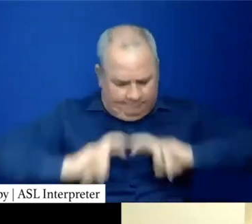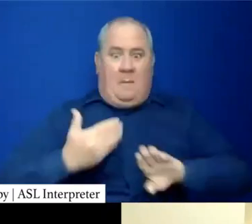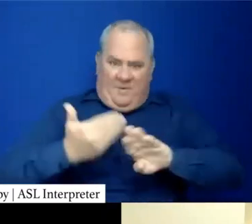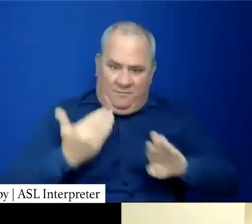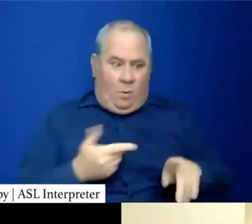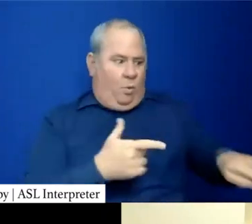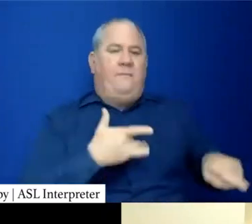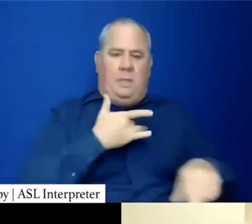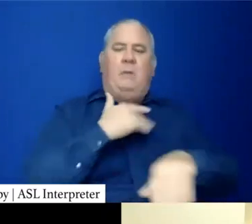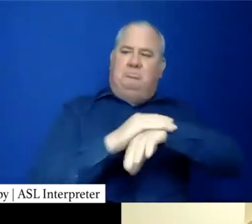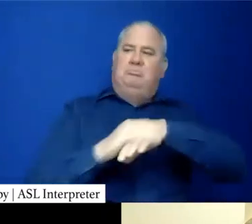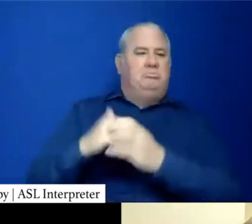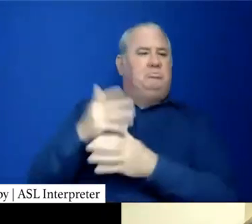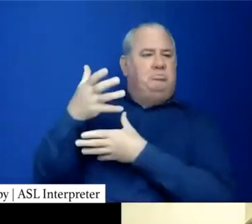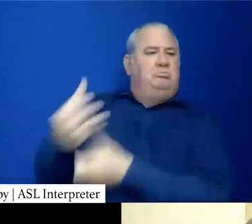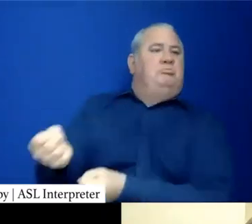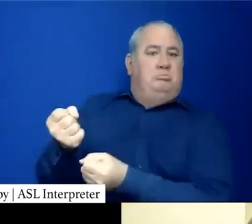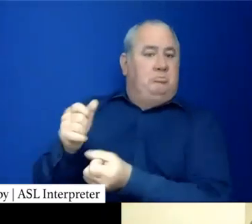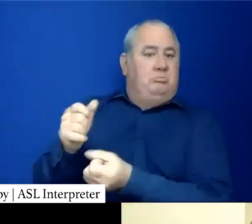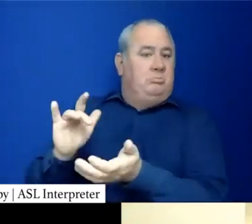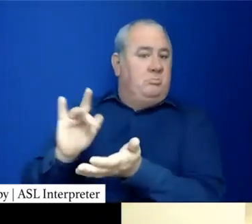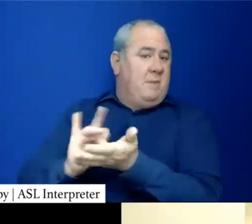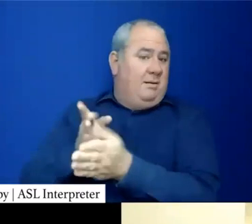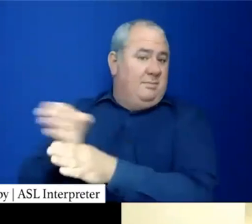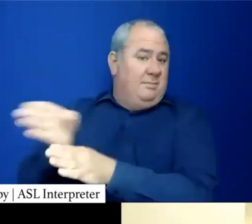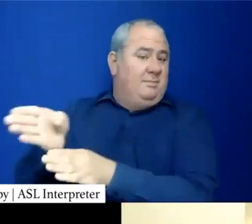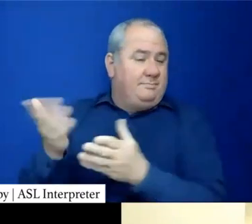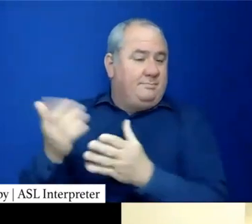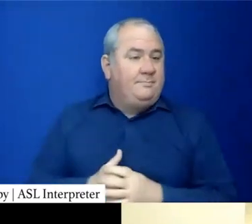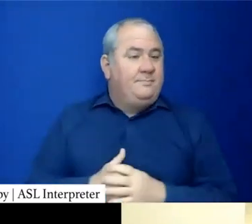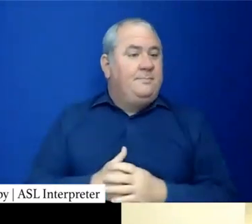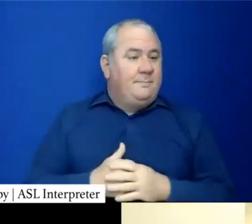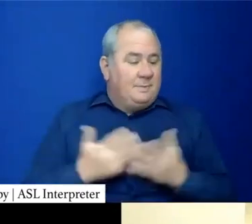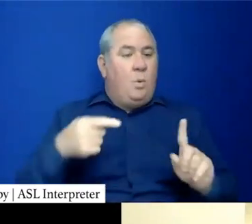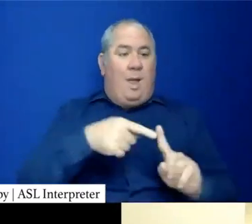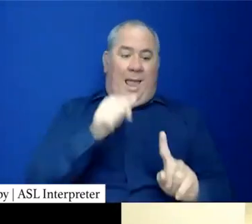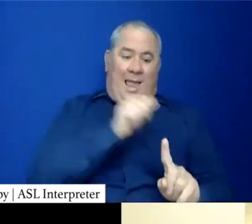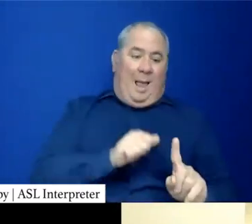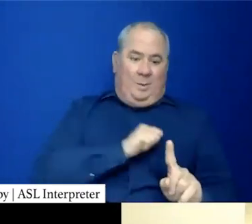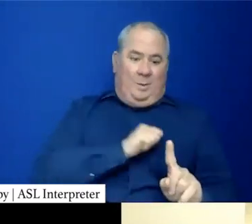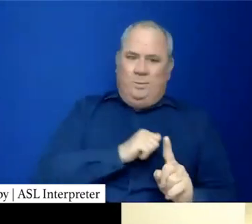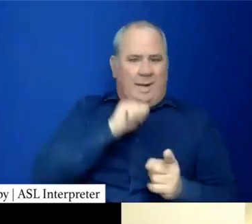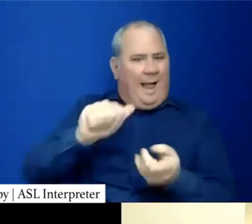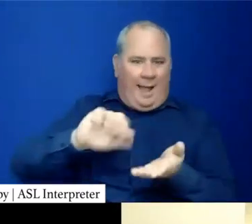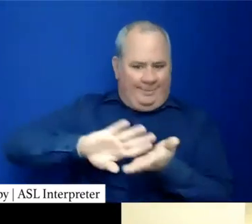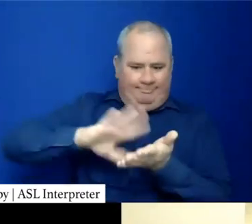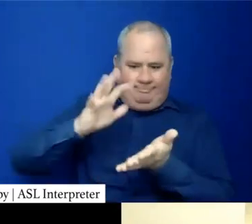staircase. Because that attitude doesn't go away just because the law says it